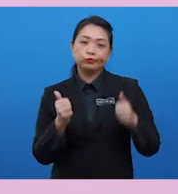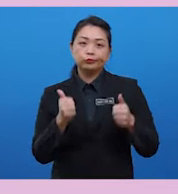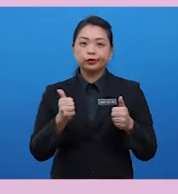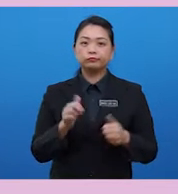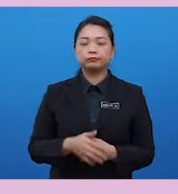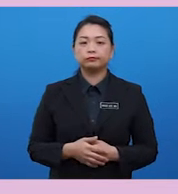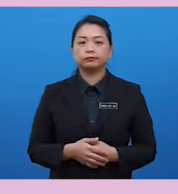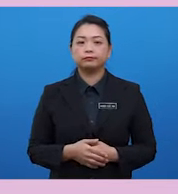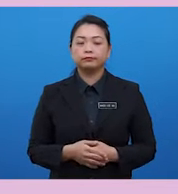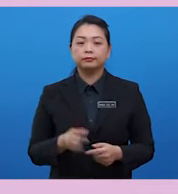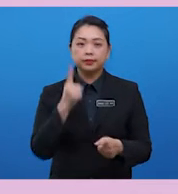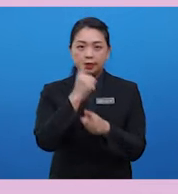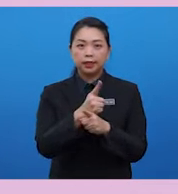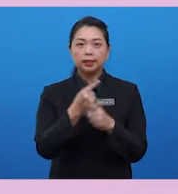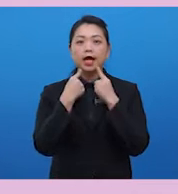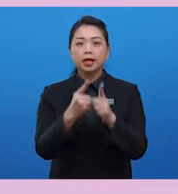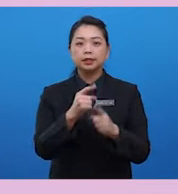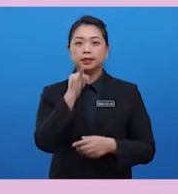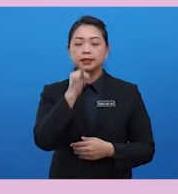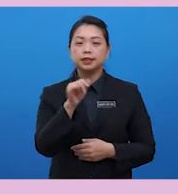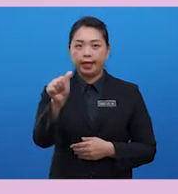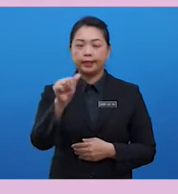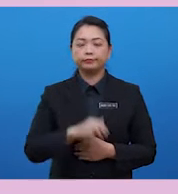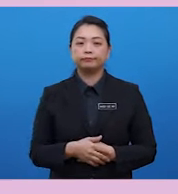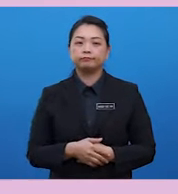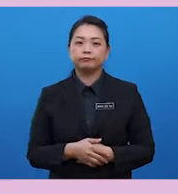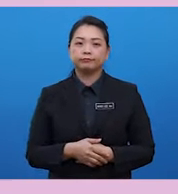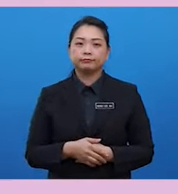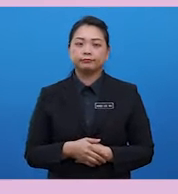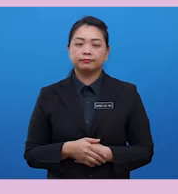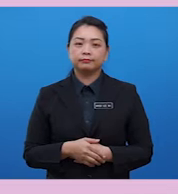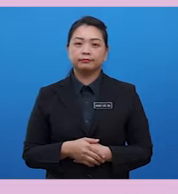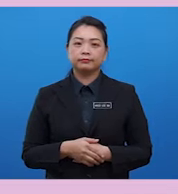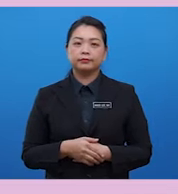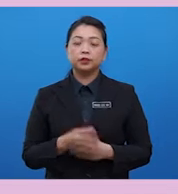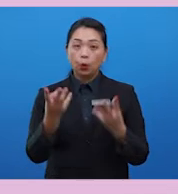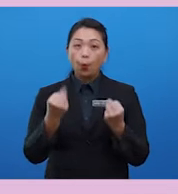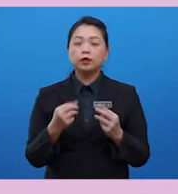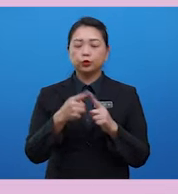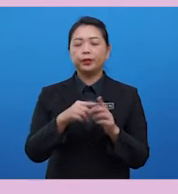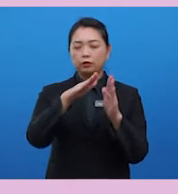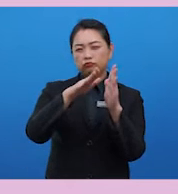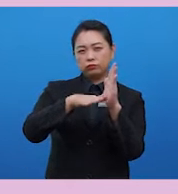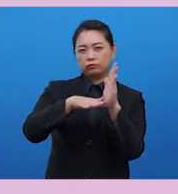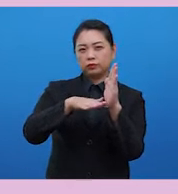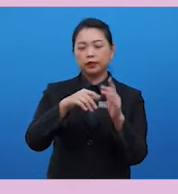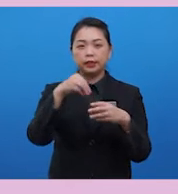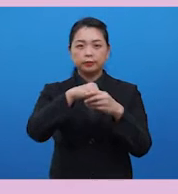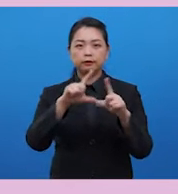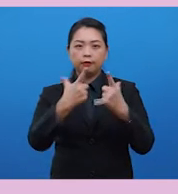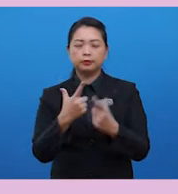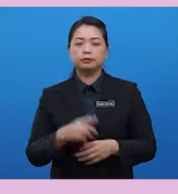Which one? The correct answer is A, Audrey wants to be low profile in the